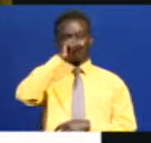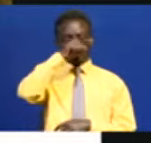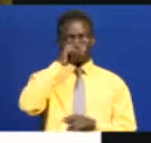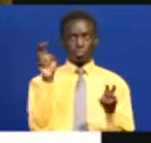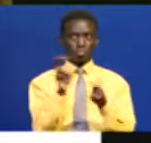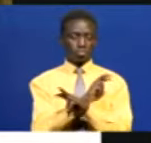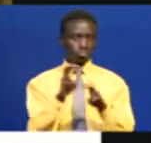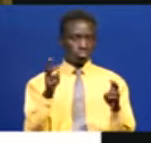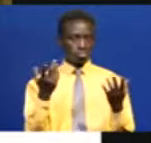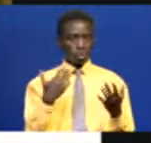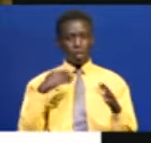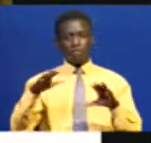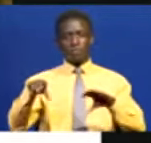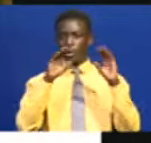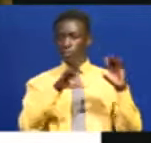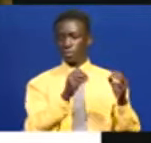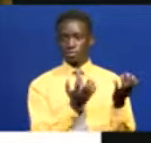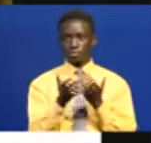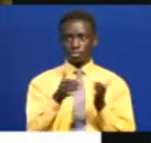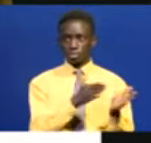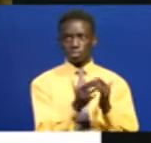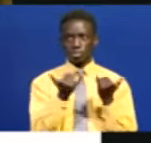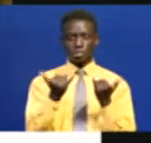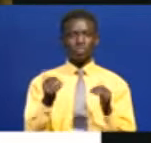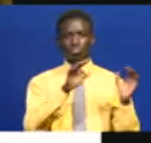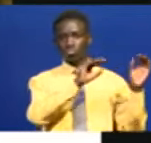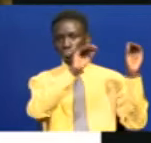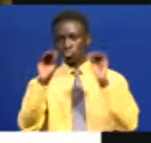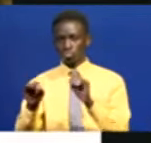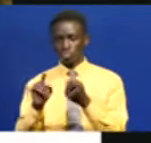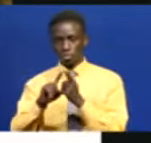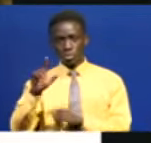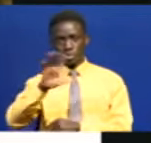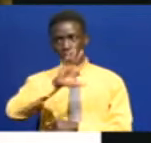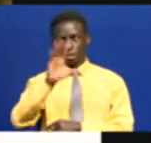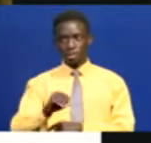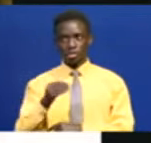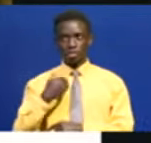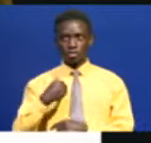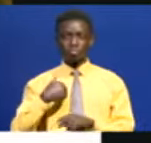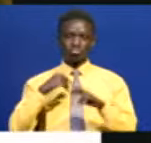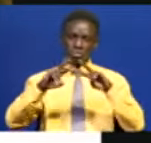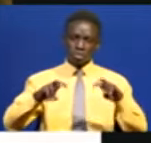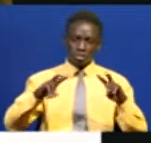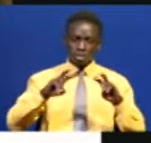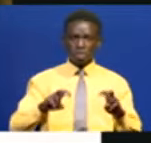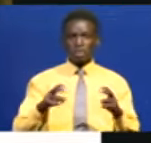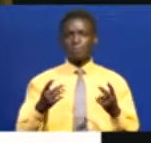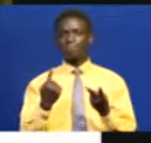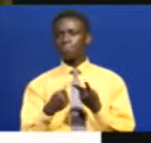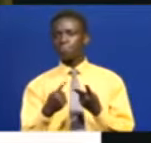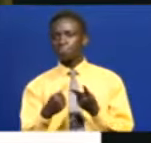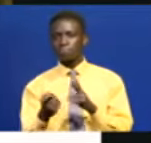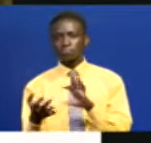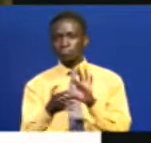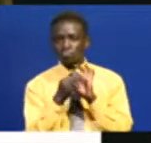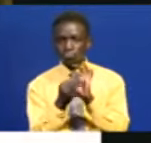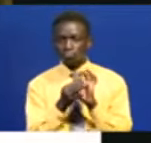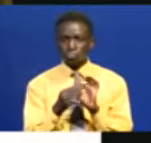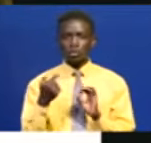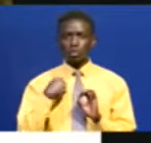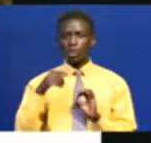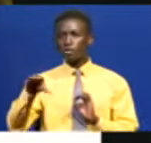So we are invited to them to Africa to discover and to invest and to collaborate and discover